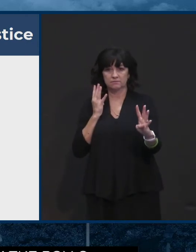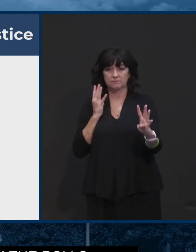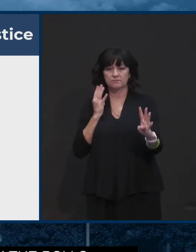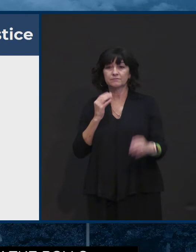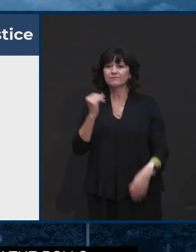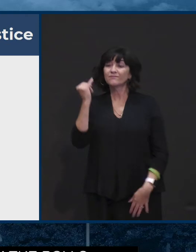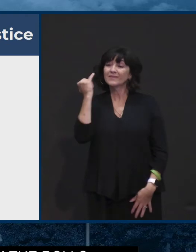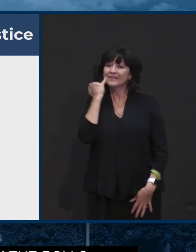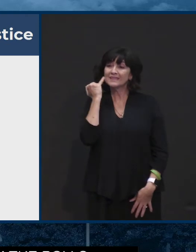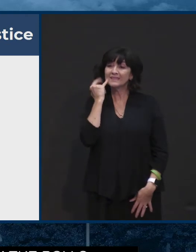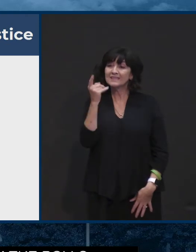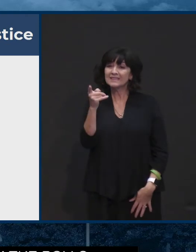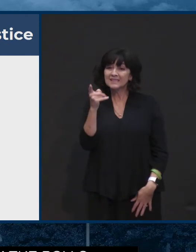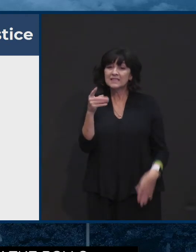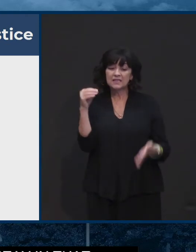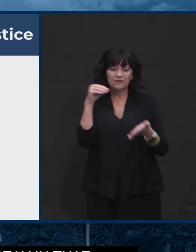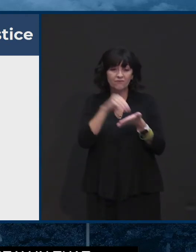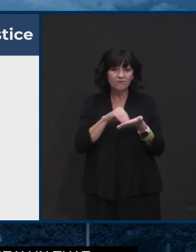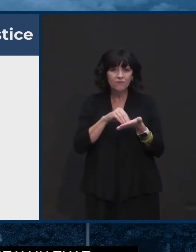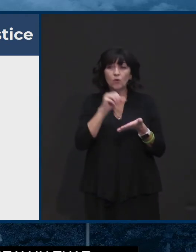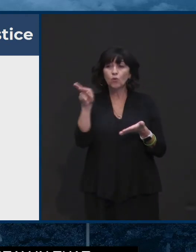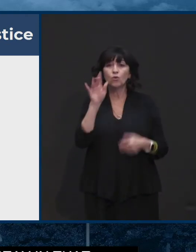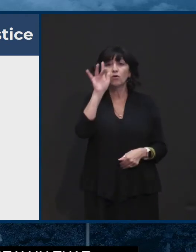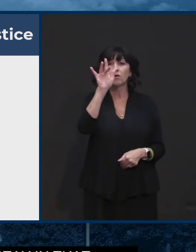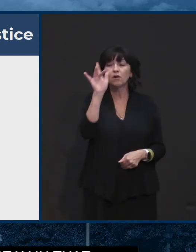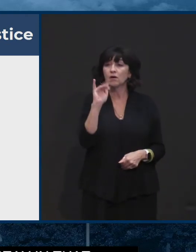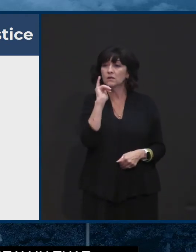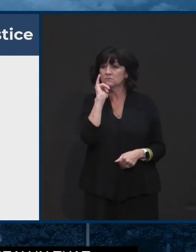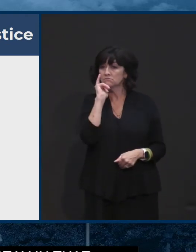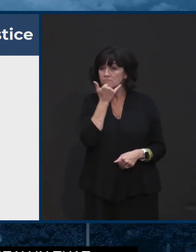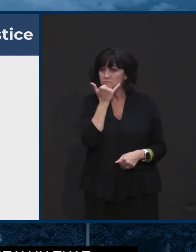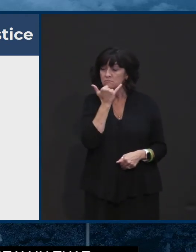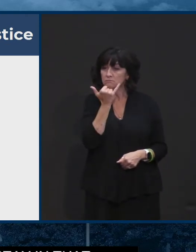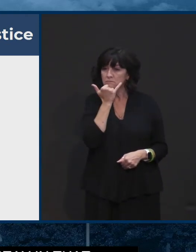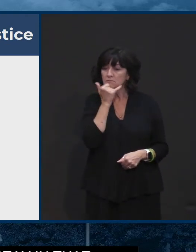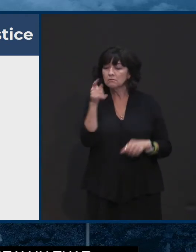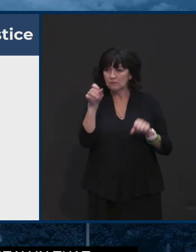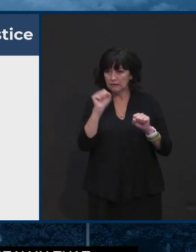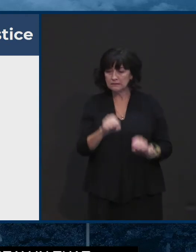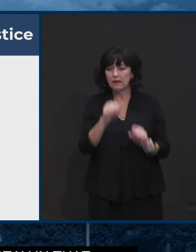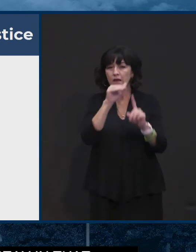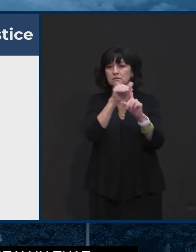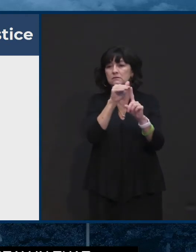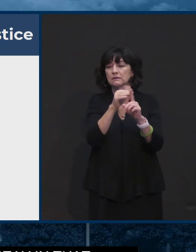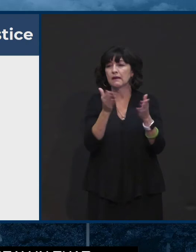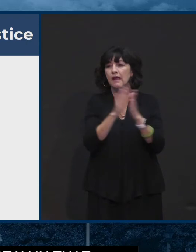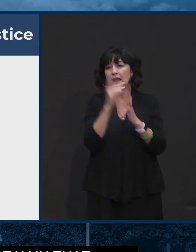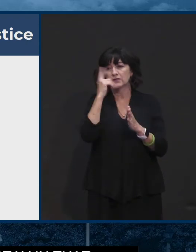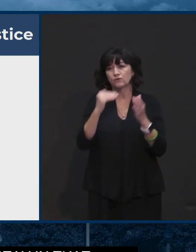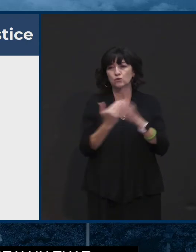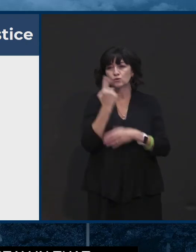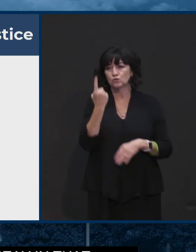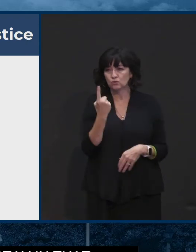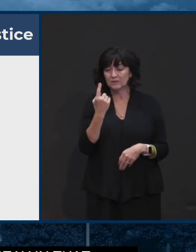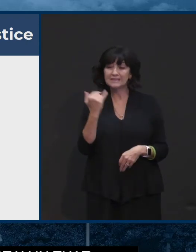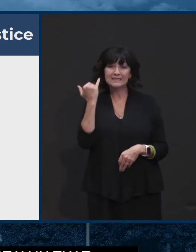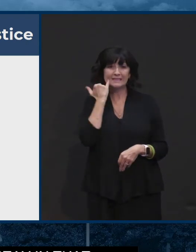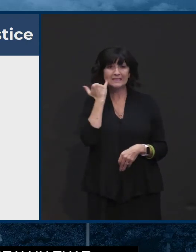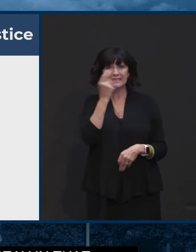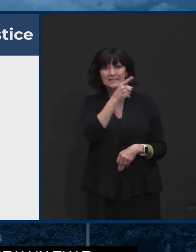your ballot, you can ask for a new one. If voting machines are down, you can ask for a paper